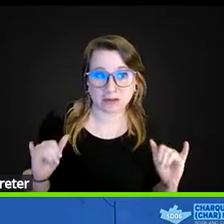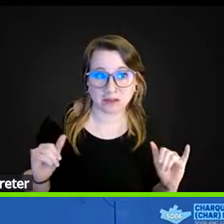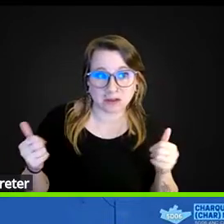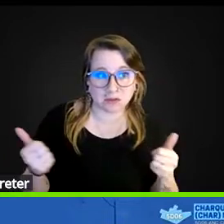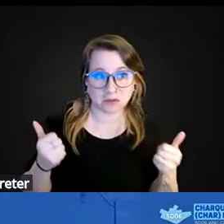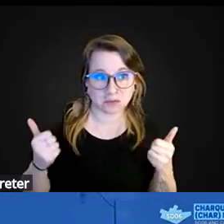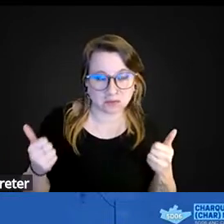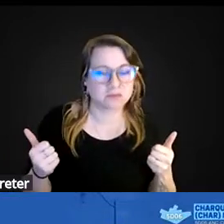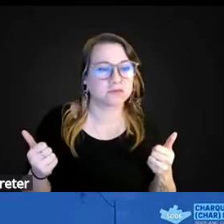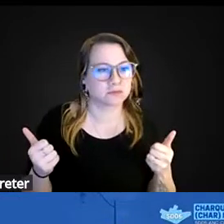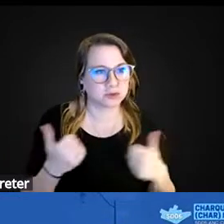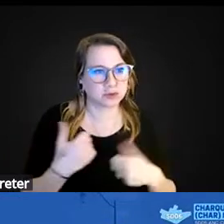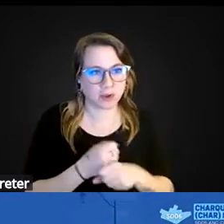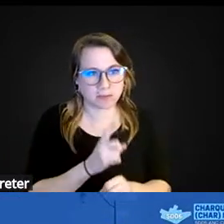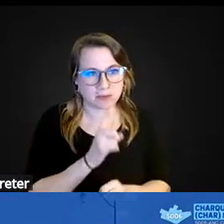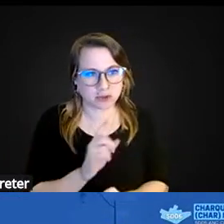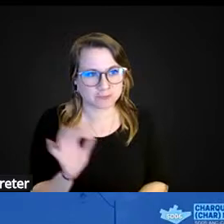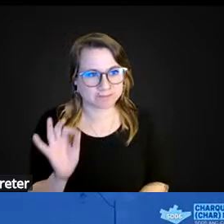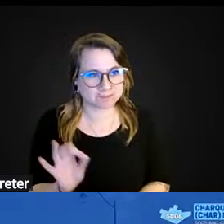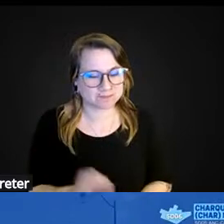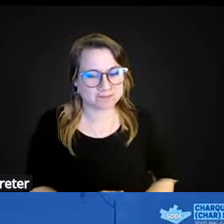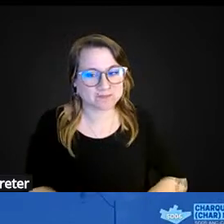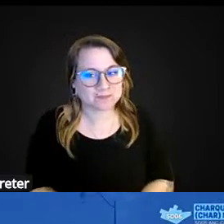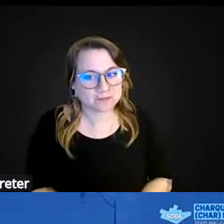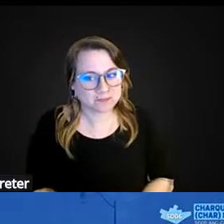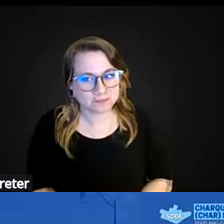make sure. Okay. Yes. All right.